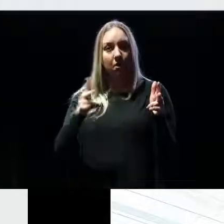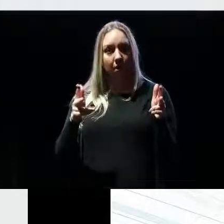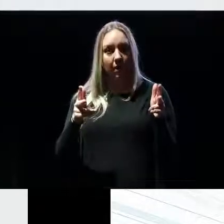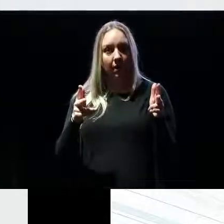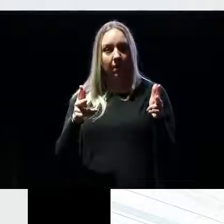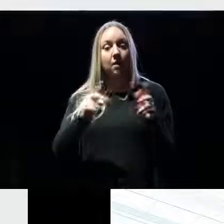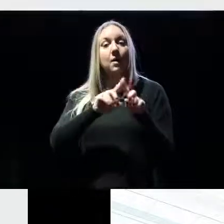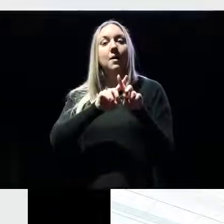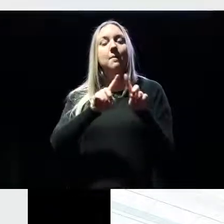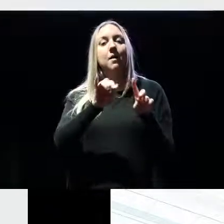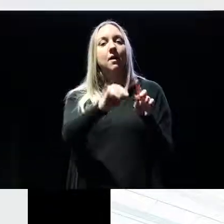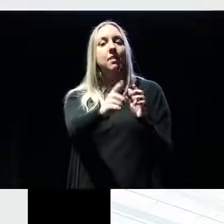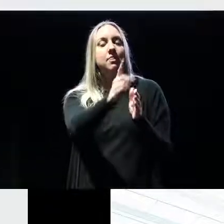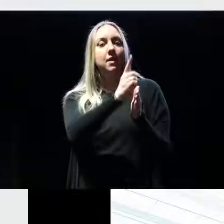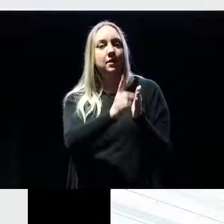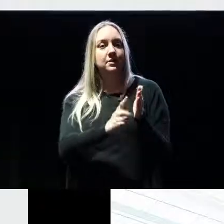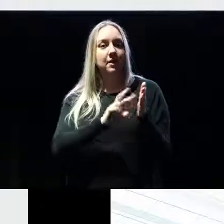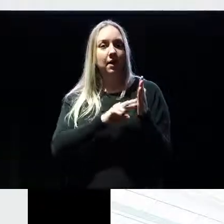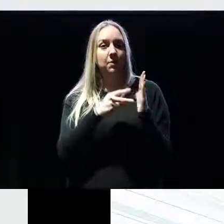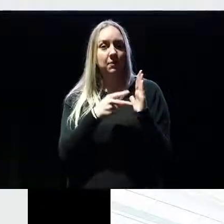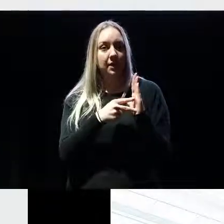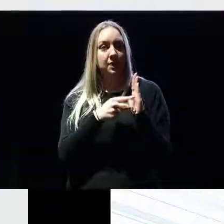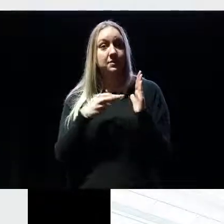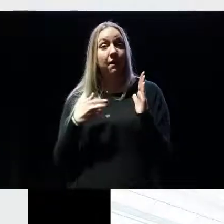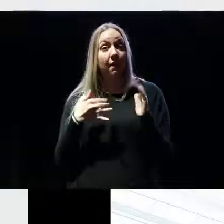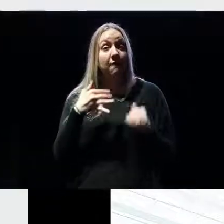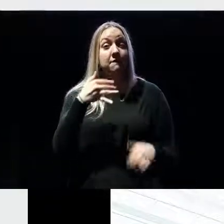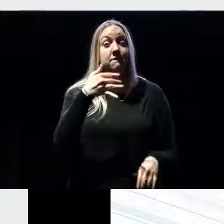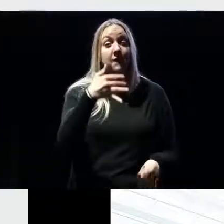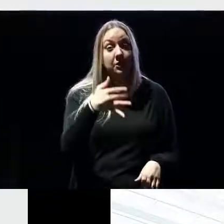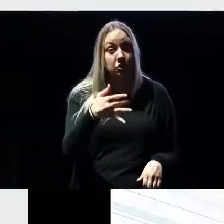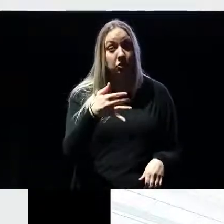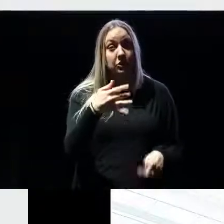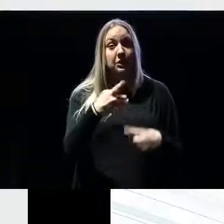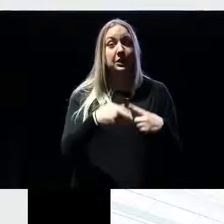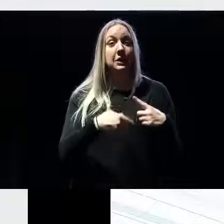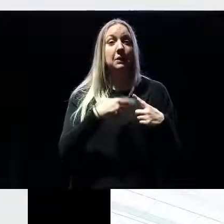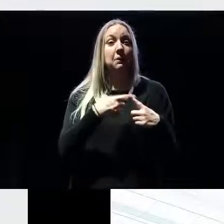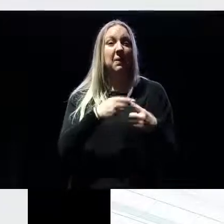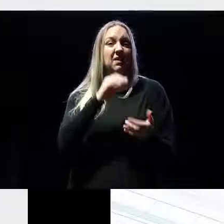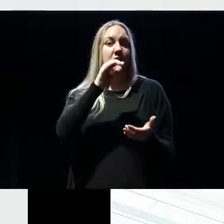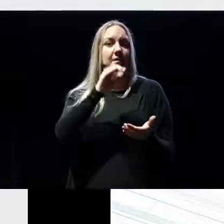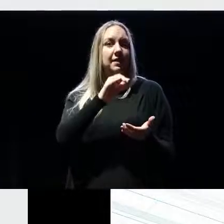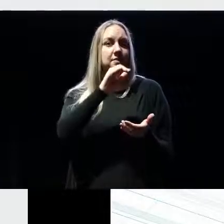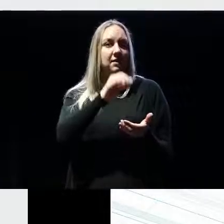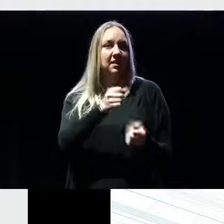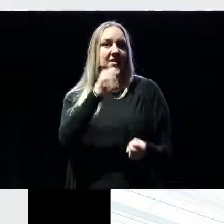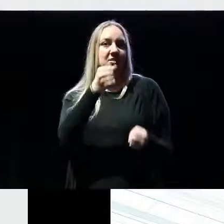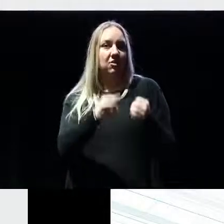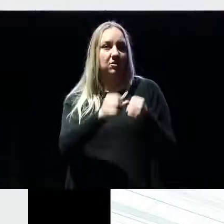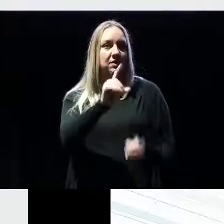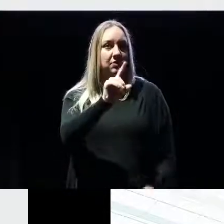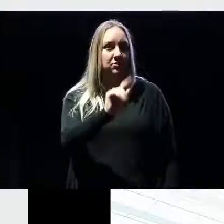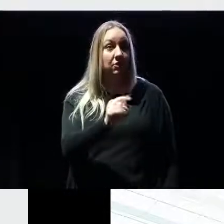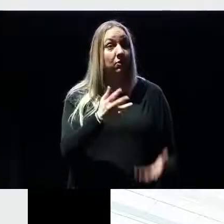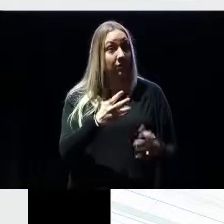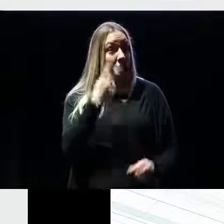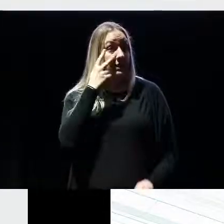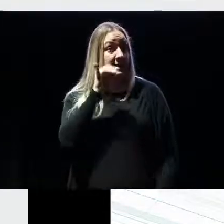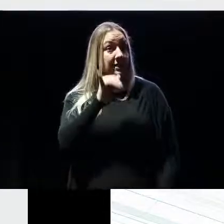way, designed in a way that eventually, as the car starts to recede more and more from the city, which we're already starting to see,